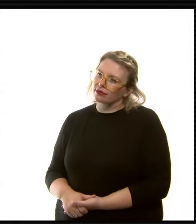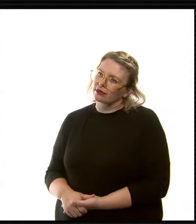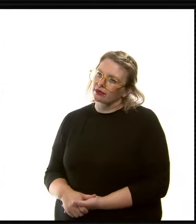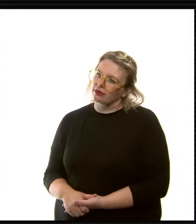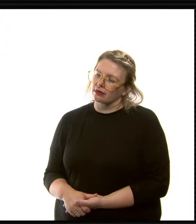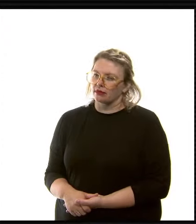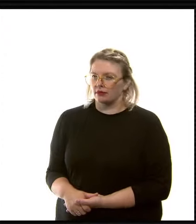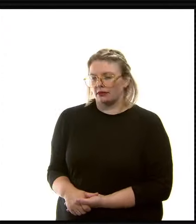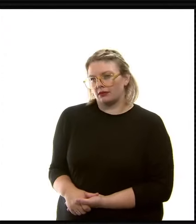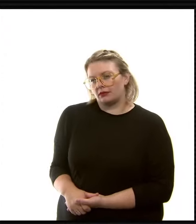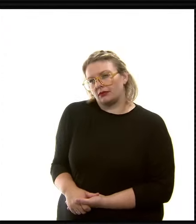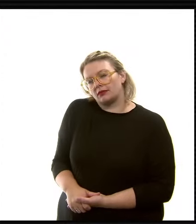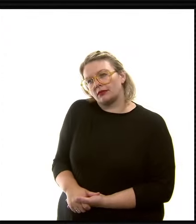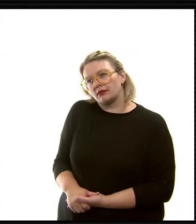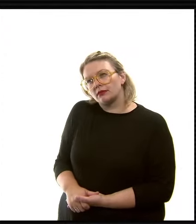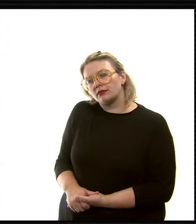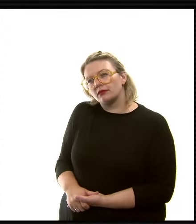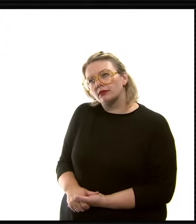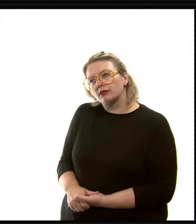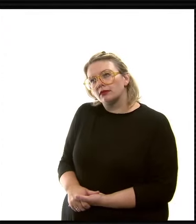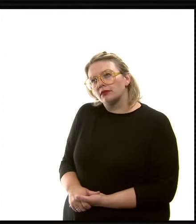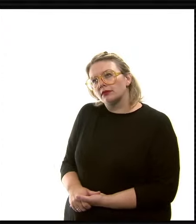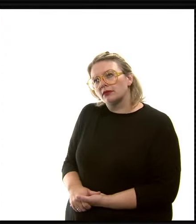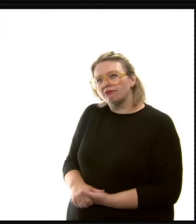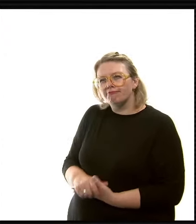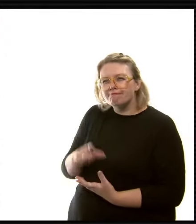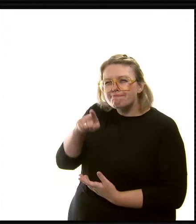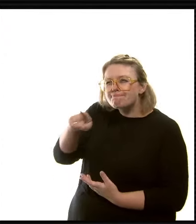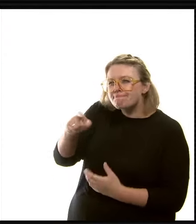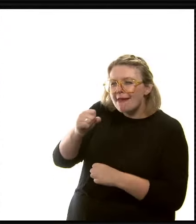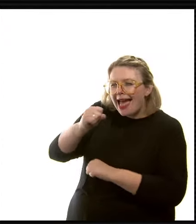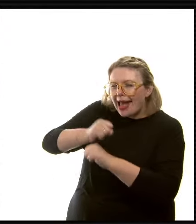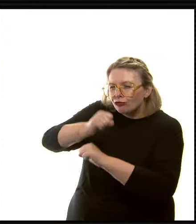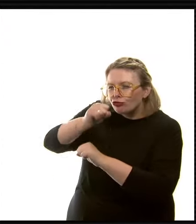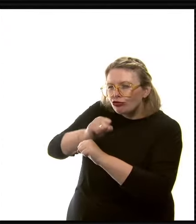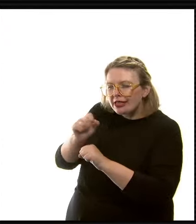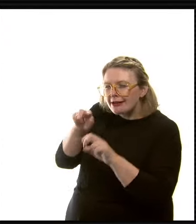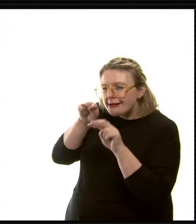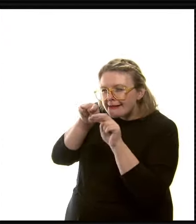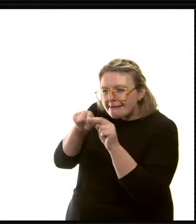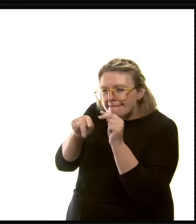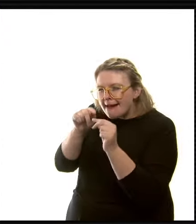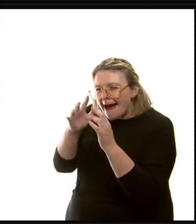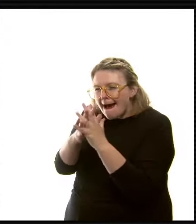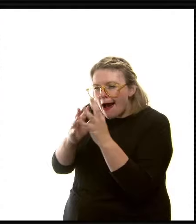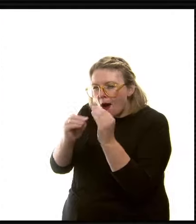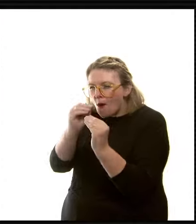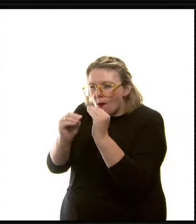I can't wait to get to the engine, just so I can see how it all fits together.